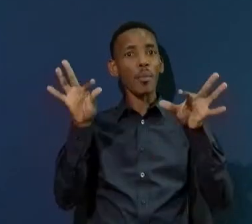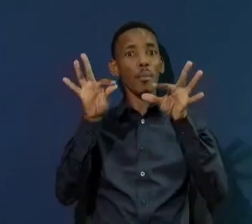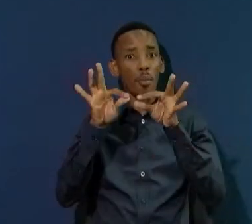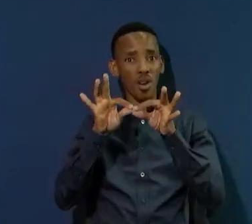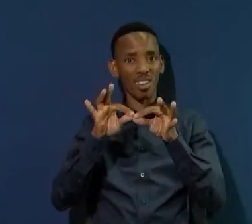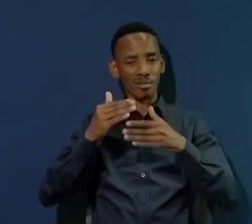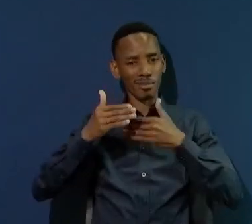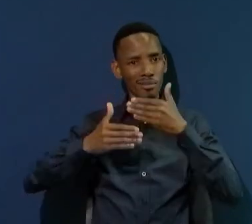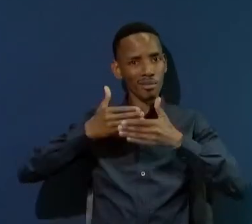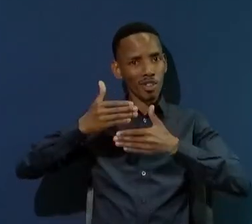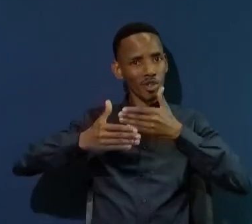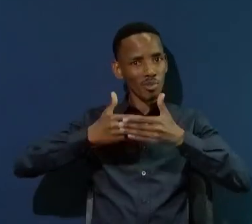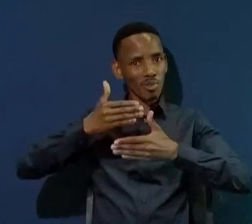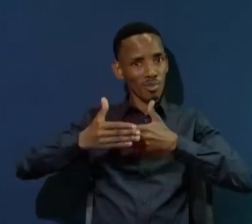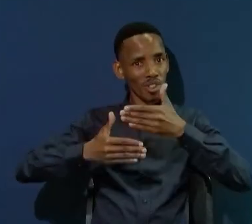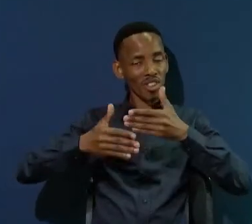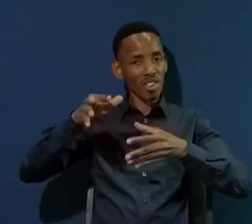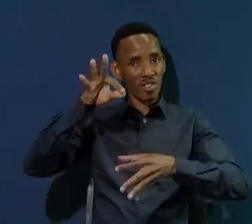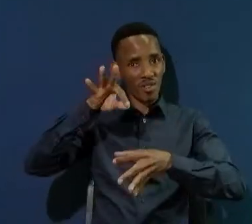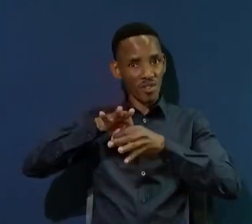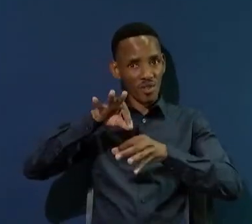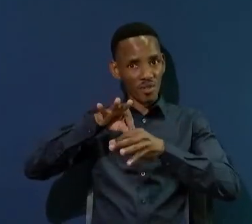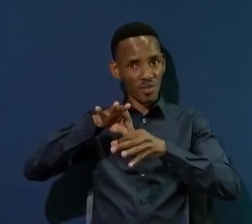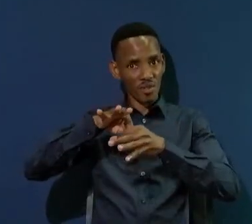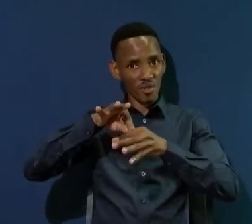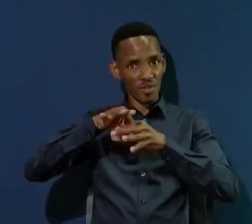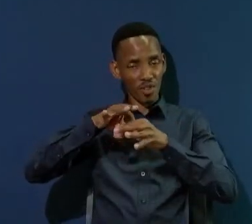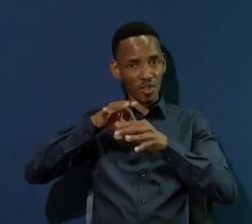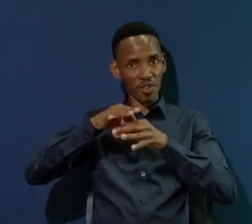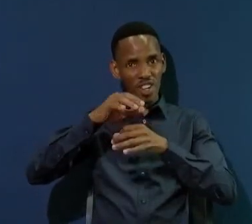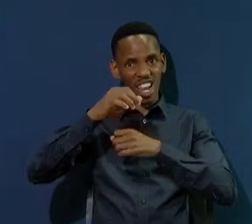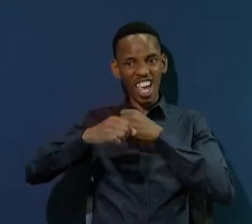tsamaiseng ditlhopho ka ha re bonang go tla diragatswa mo ngwageng o